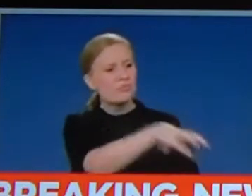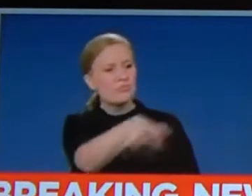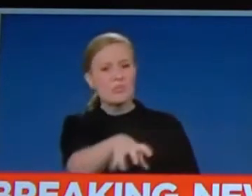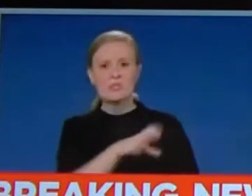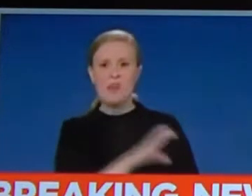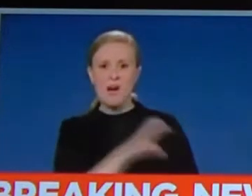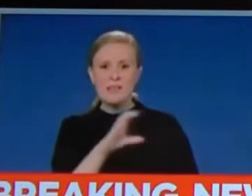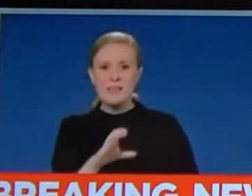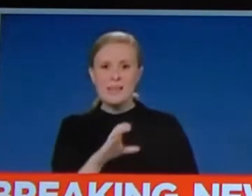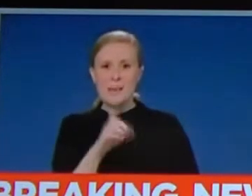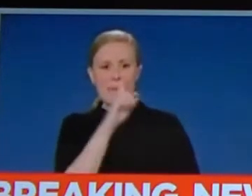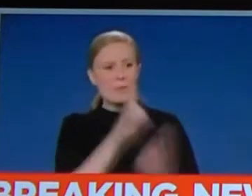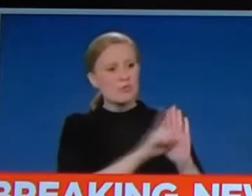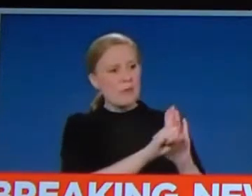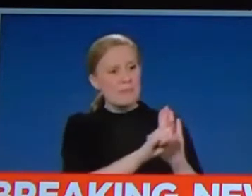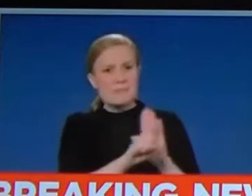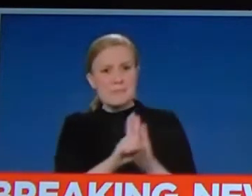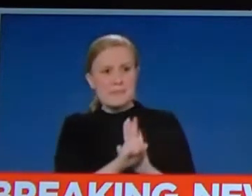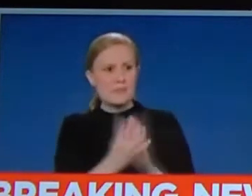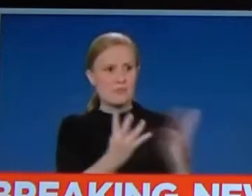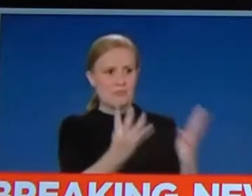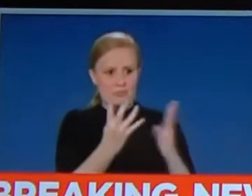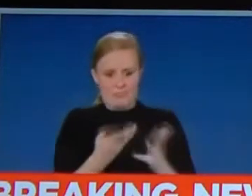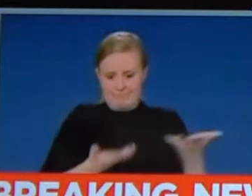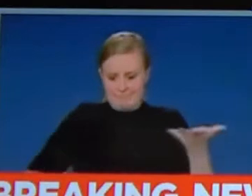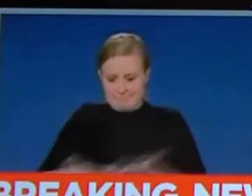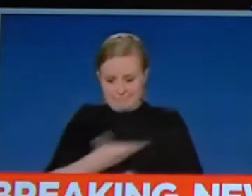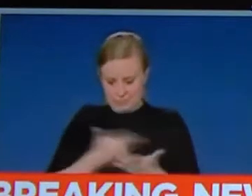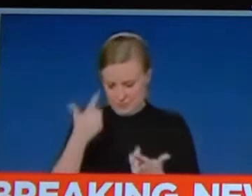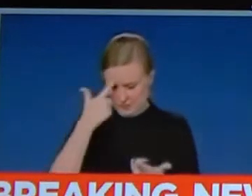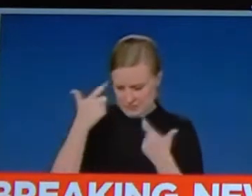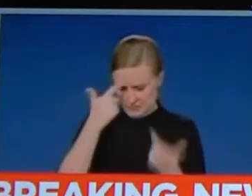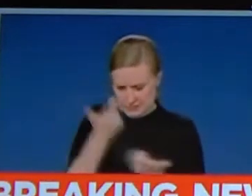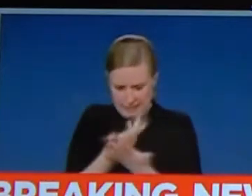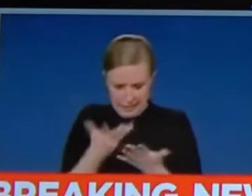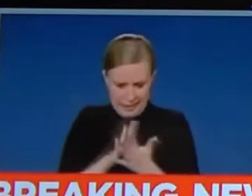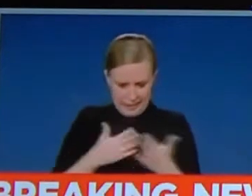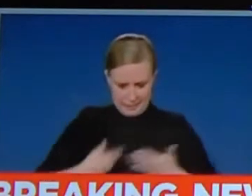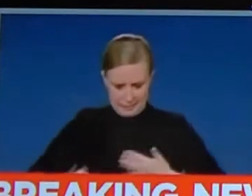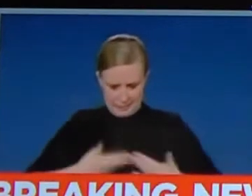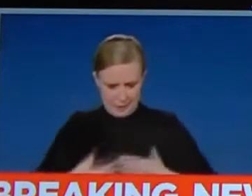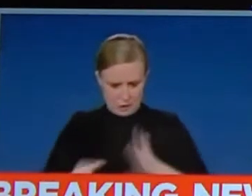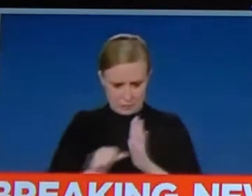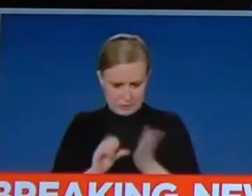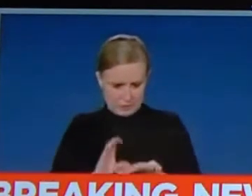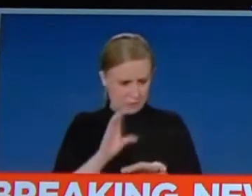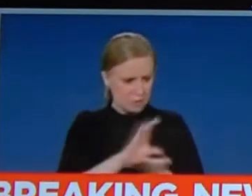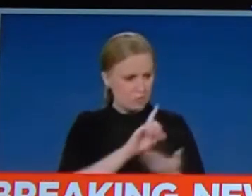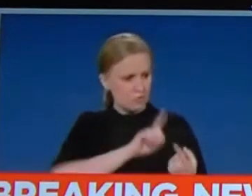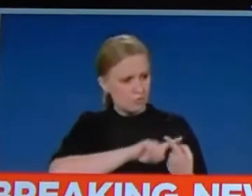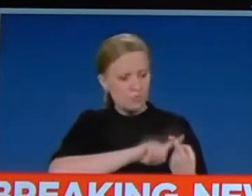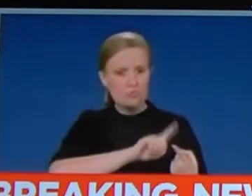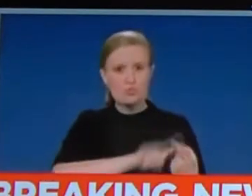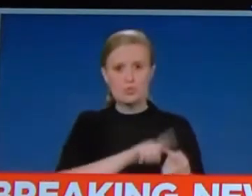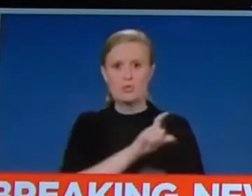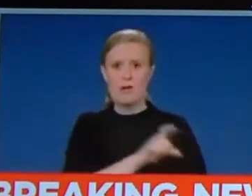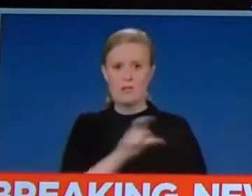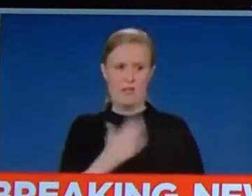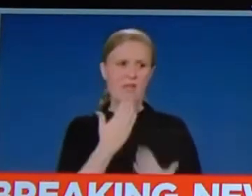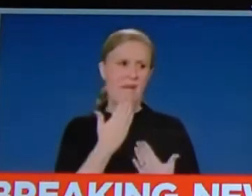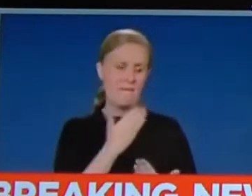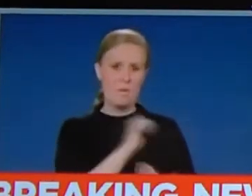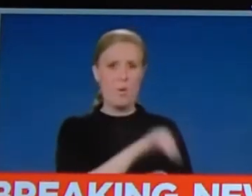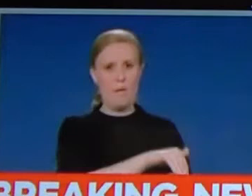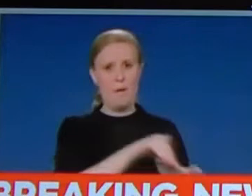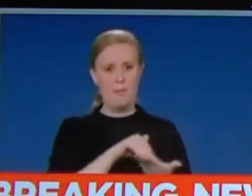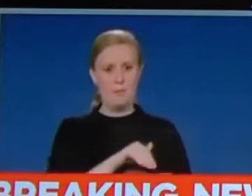have devised this new way of payment. Obviously, we've had to calibrate this after we knew the settings